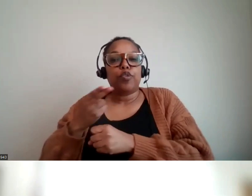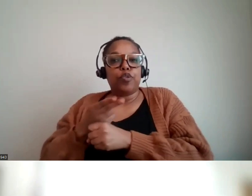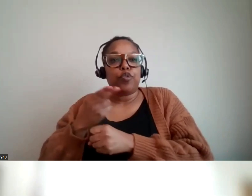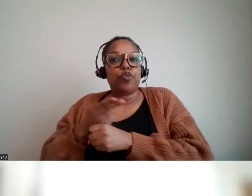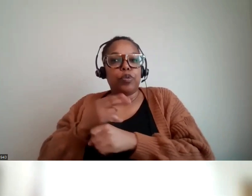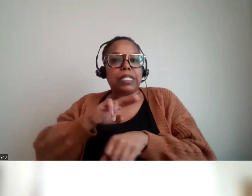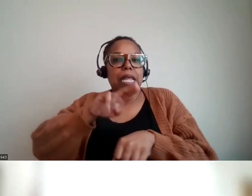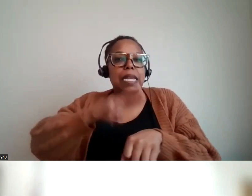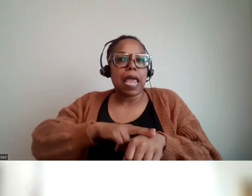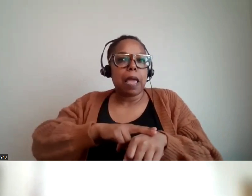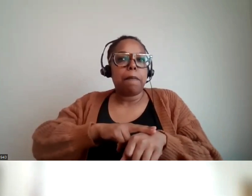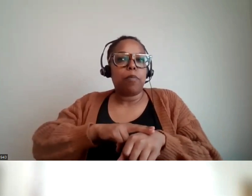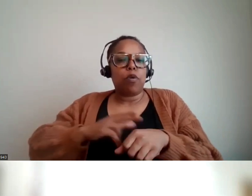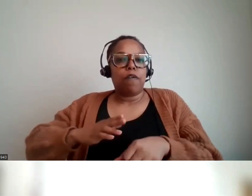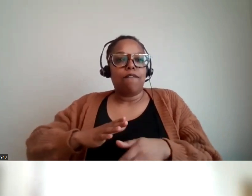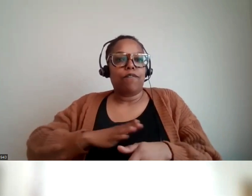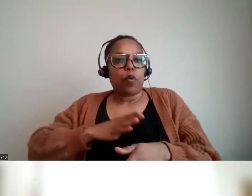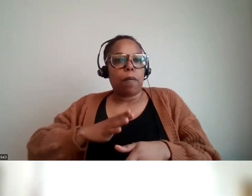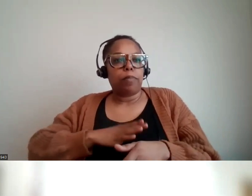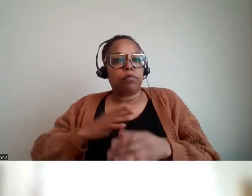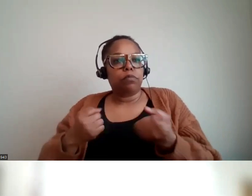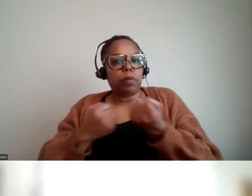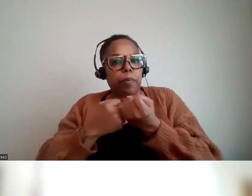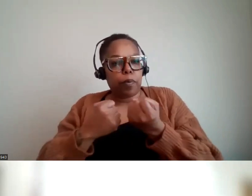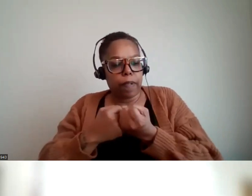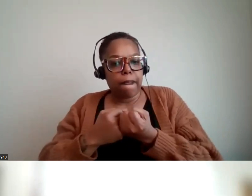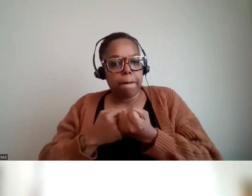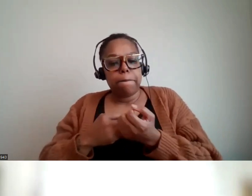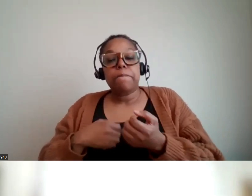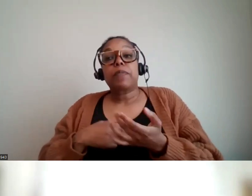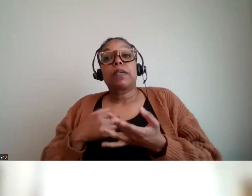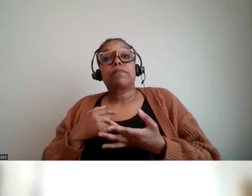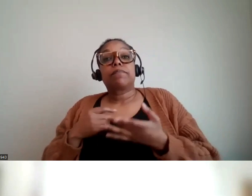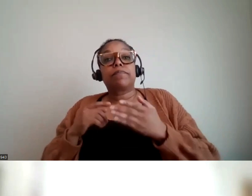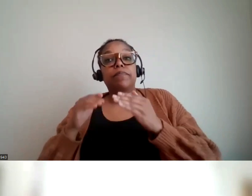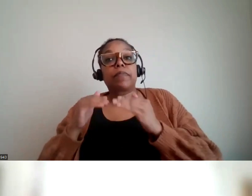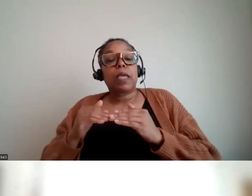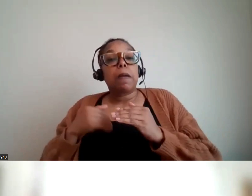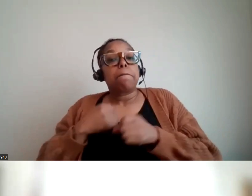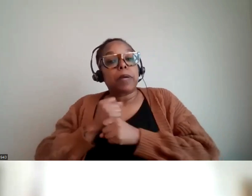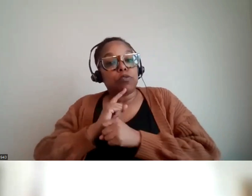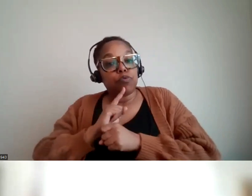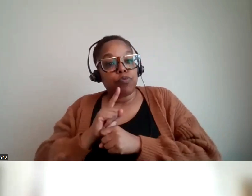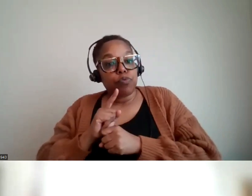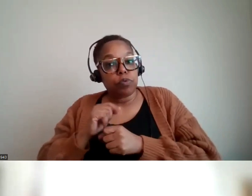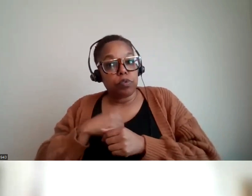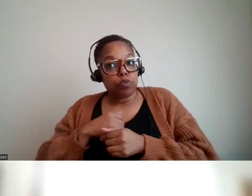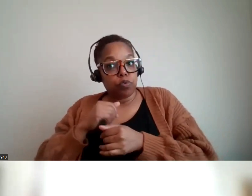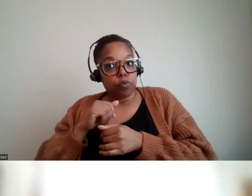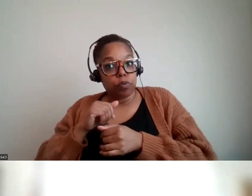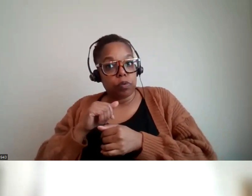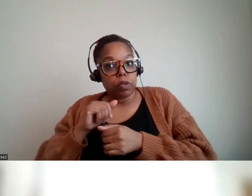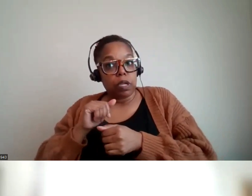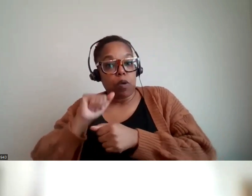think that's really, really important. And then making sure you have workforce development opportunities